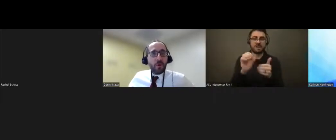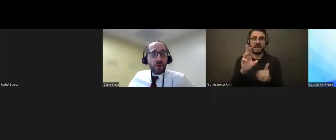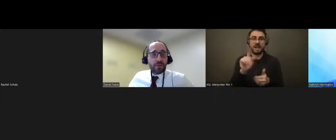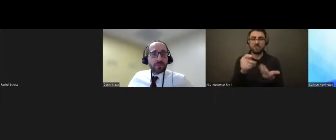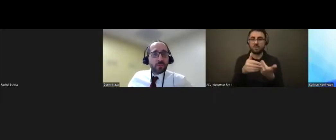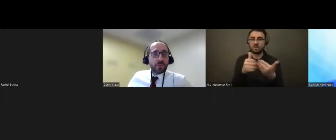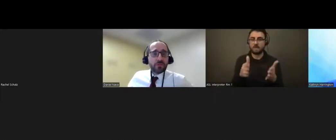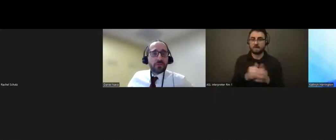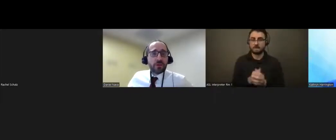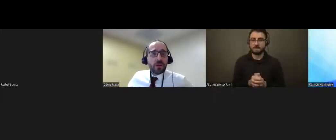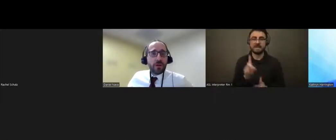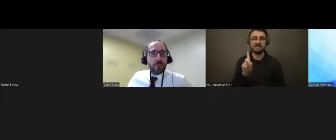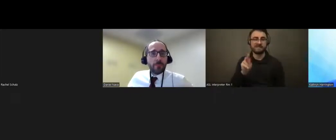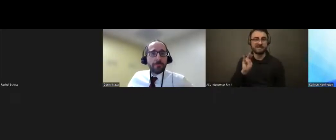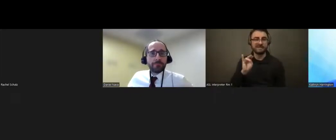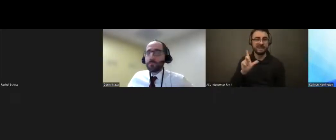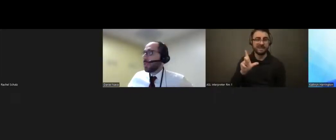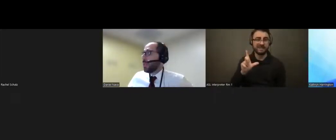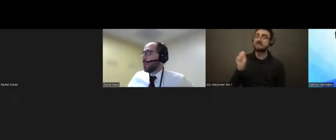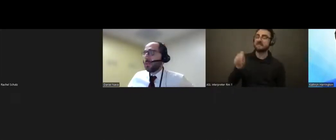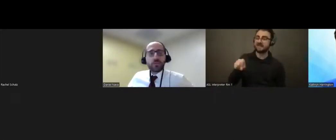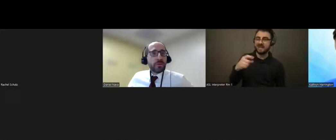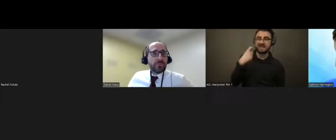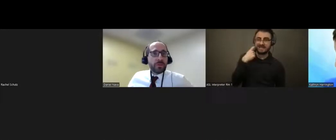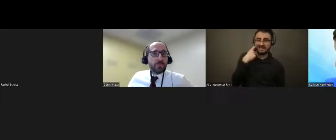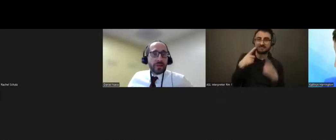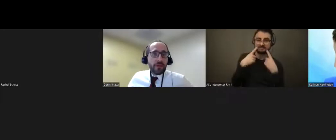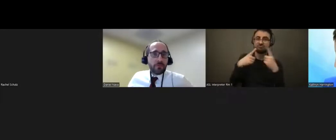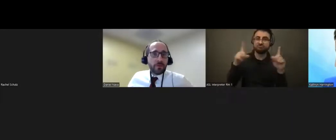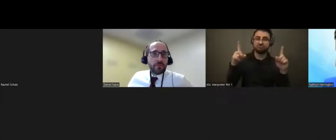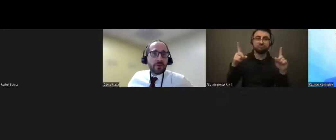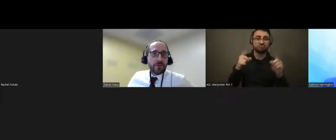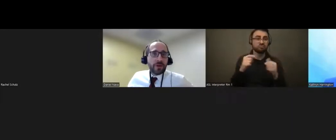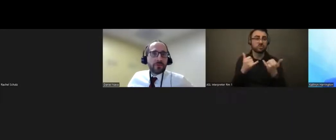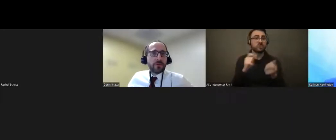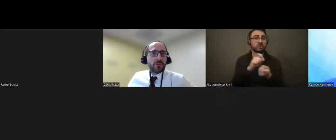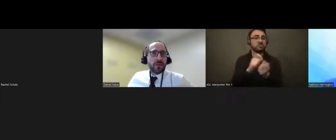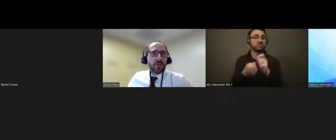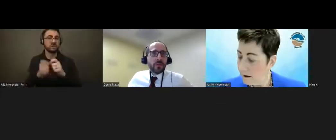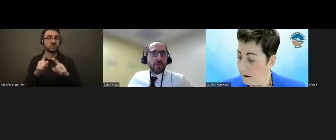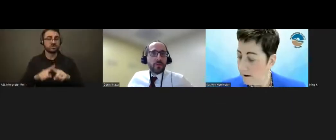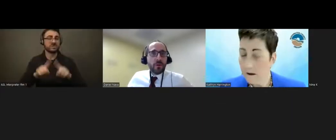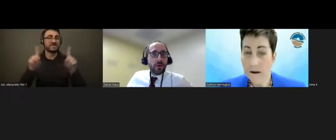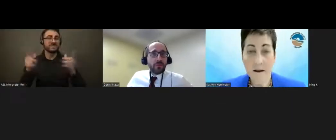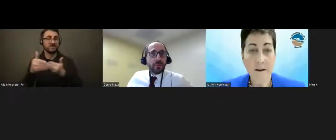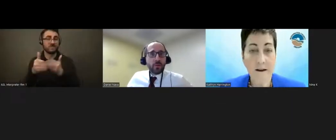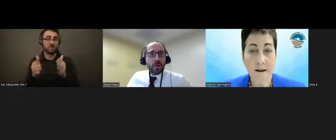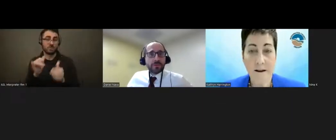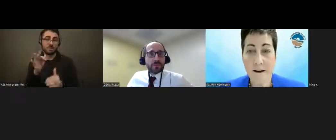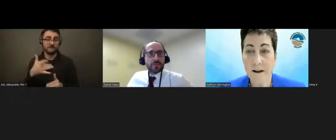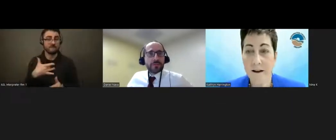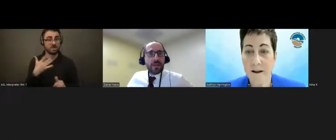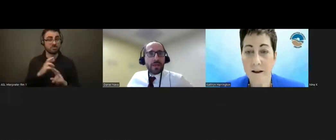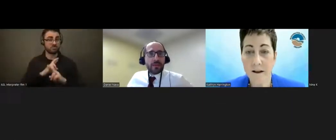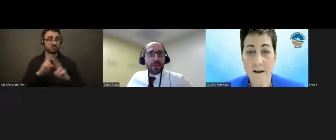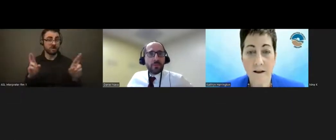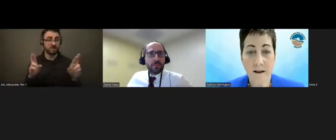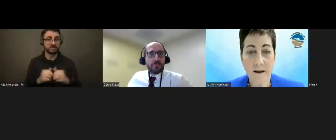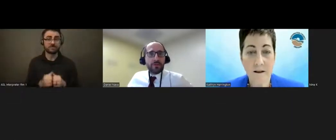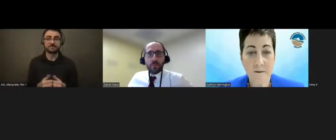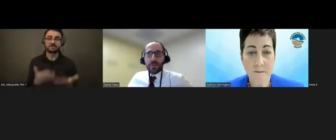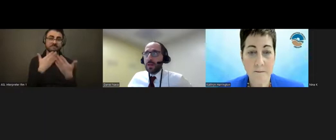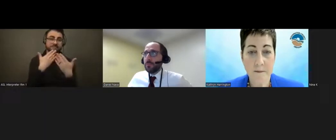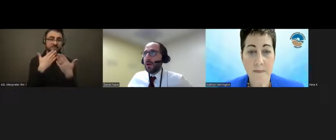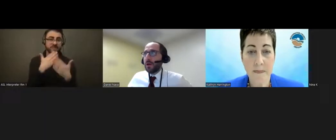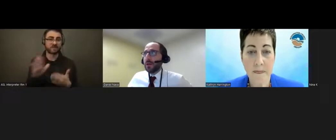to go ahead and switch to a different breakout room if you're ready to. Thank you for your questions, and I